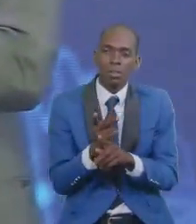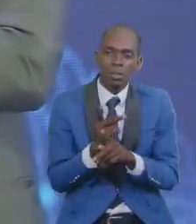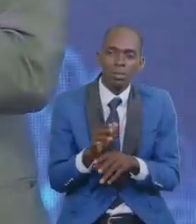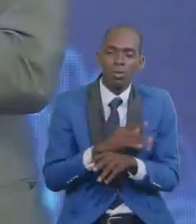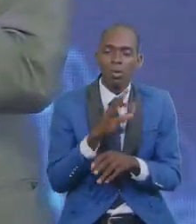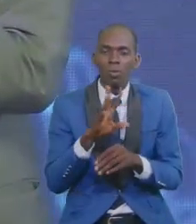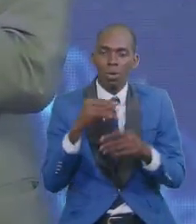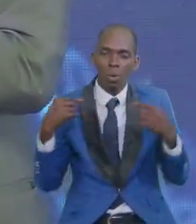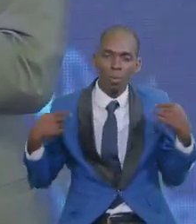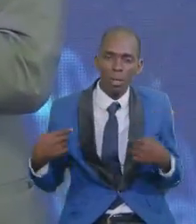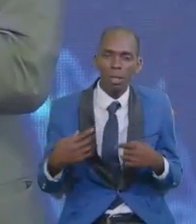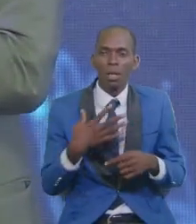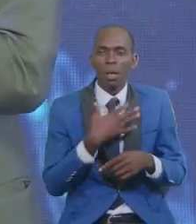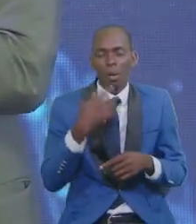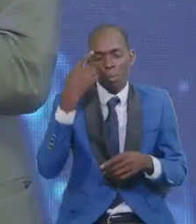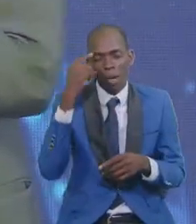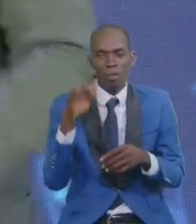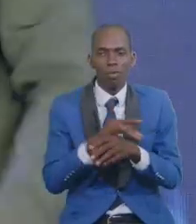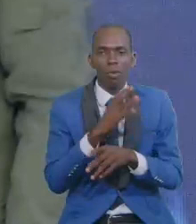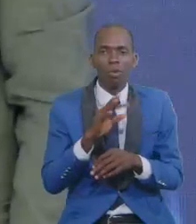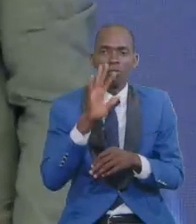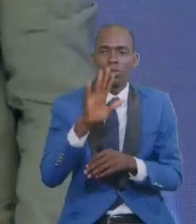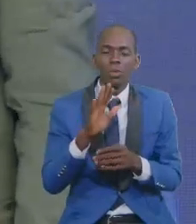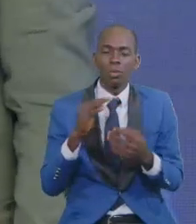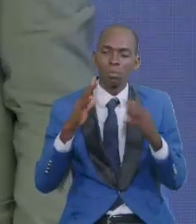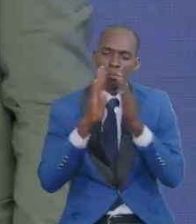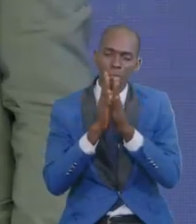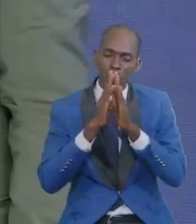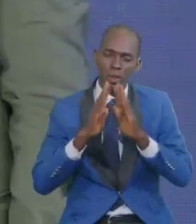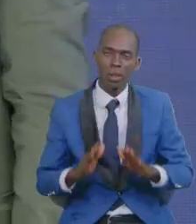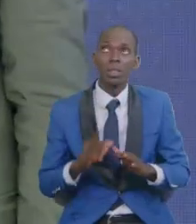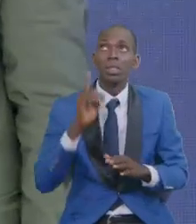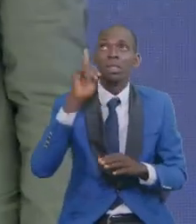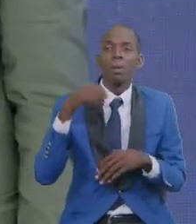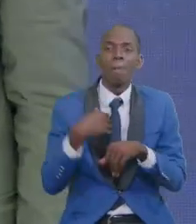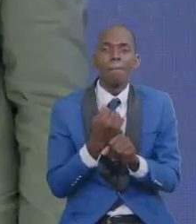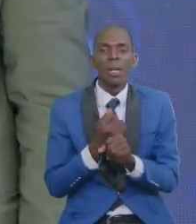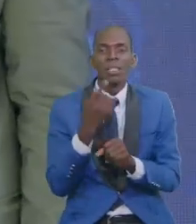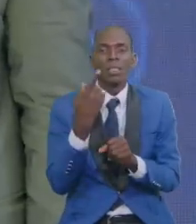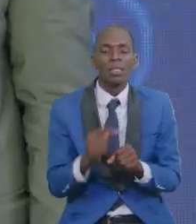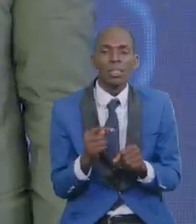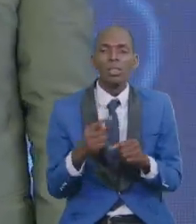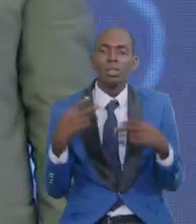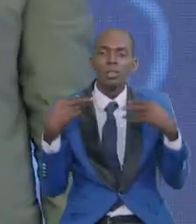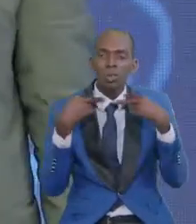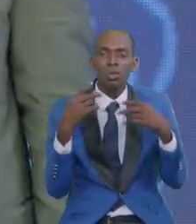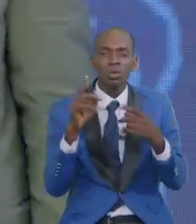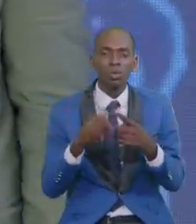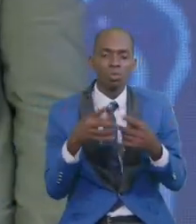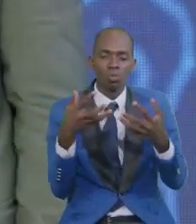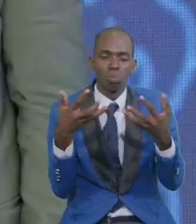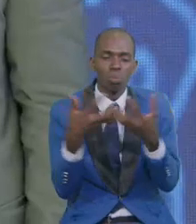your ease. He makes the yoke to size your